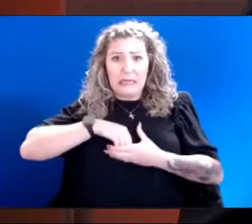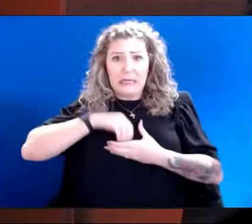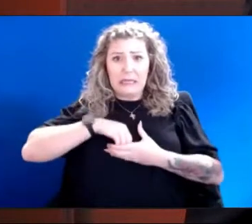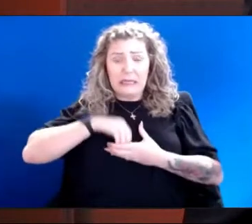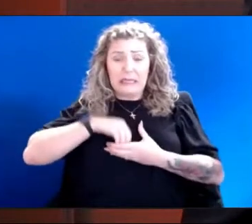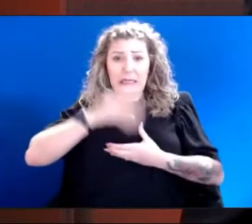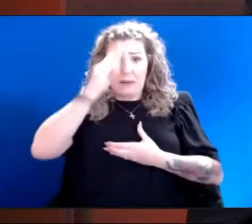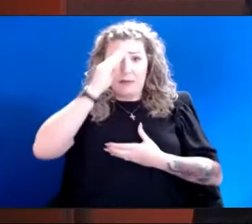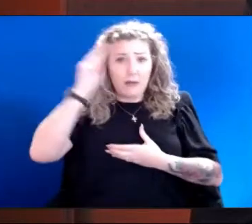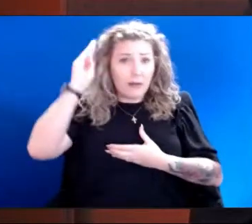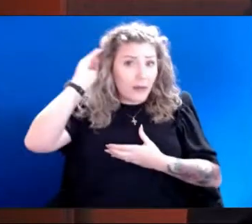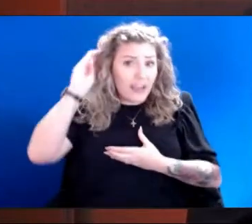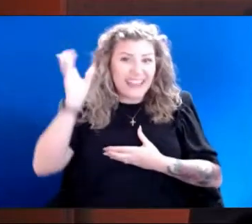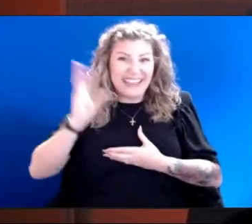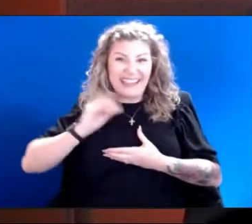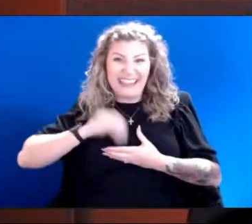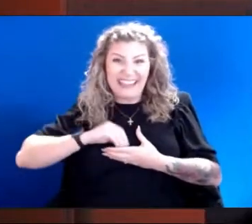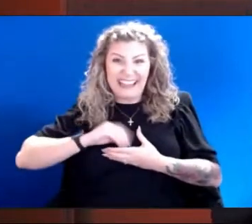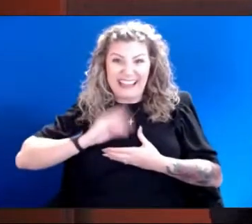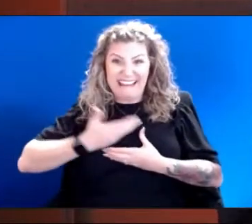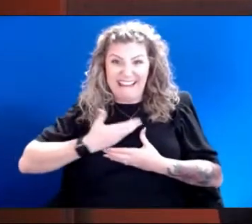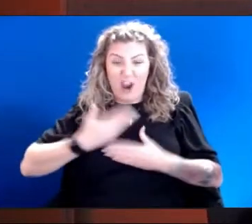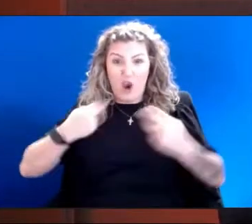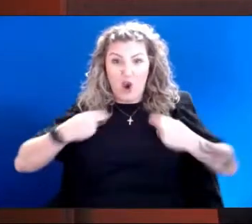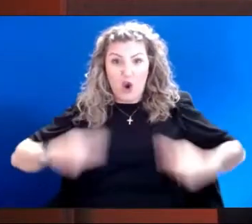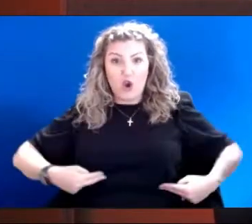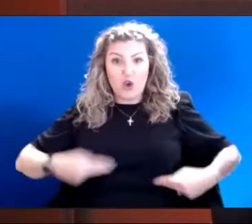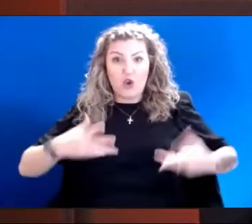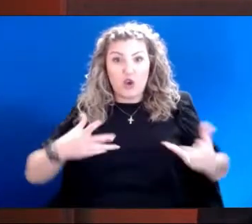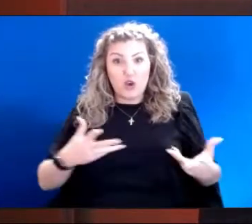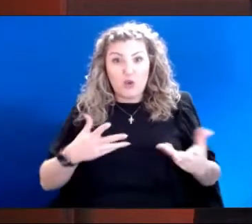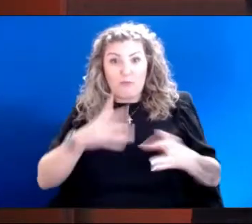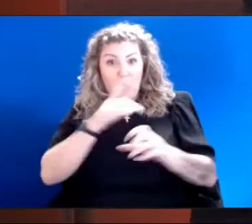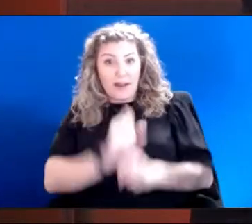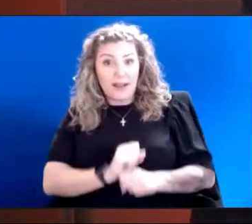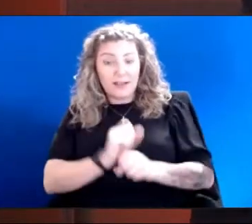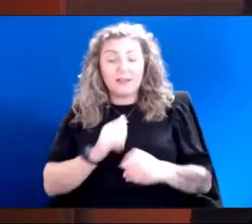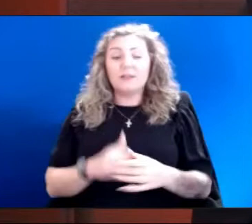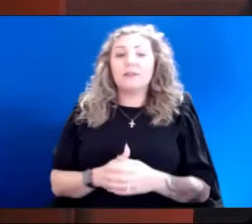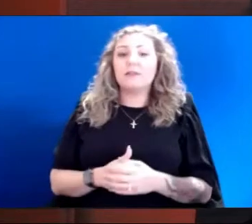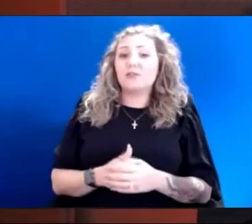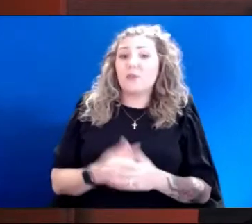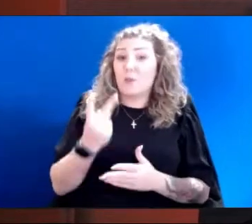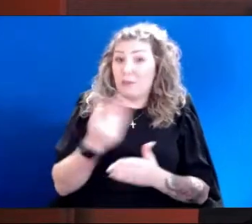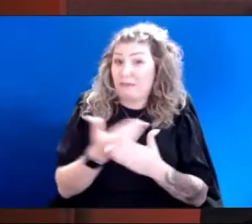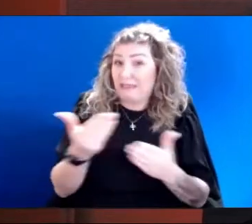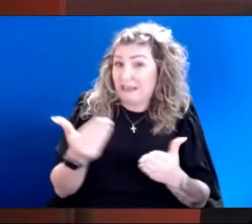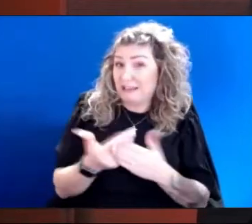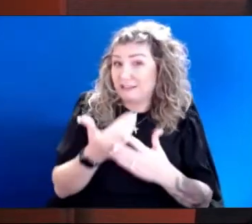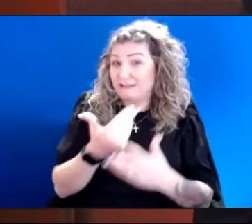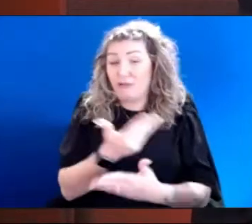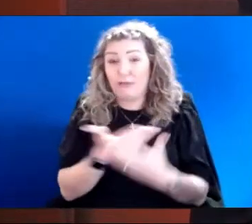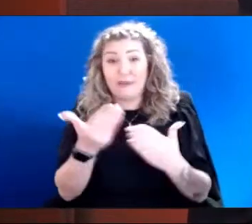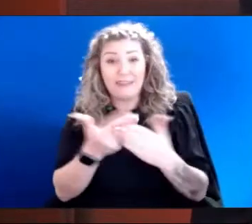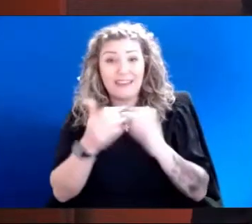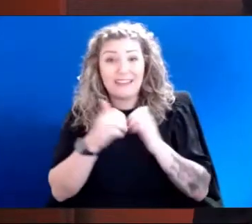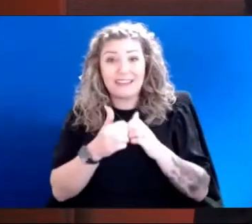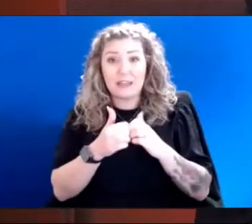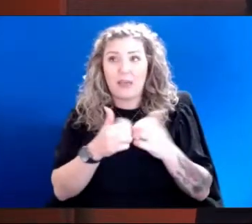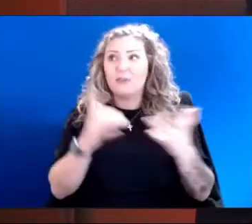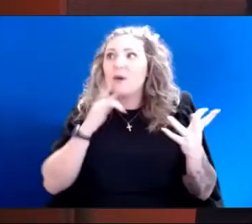as a species. And so to be able to kind of see these things get tied together, it's like sky's the limit.